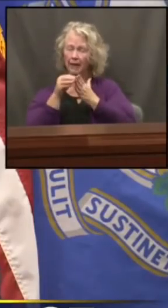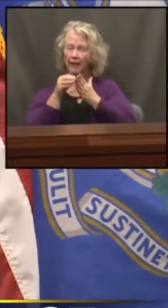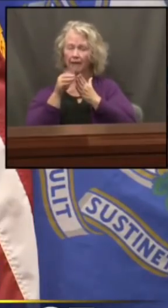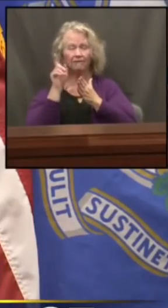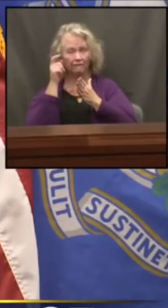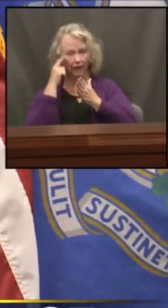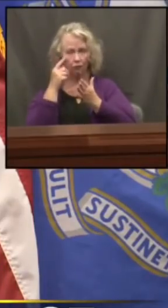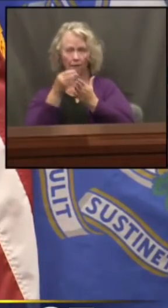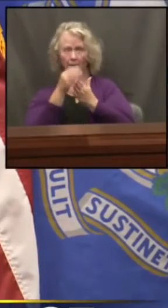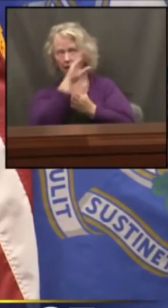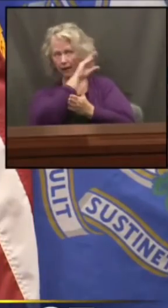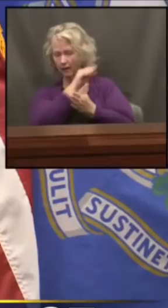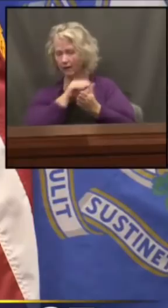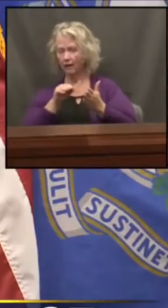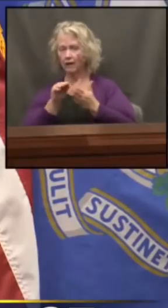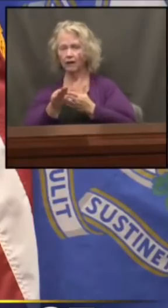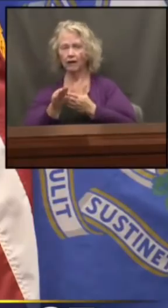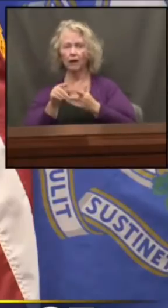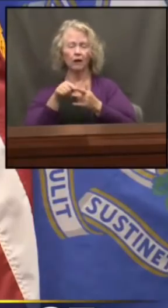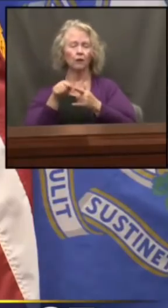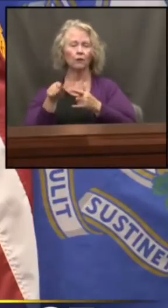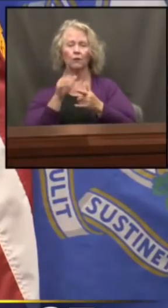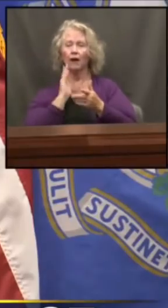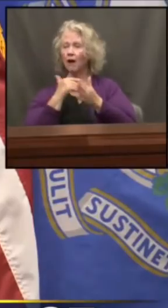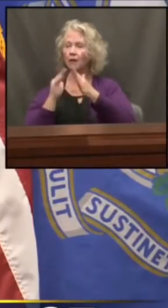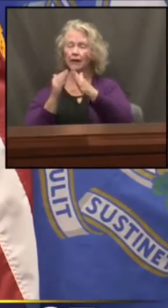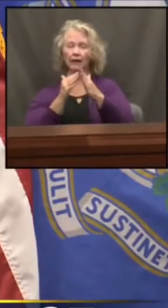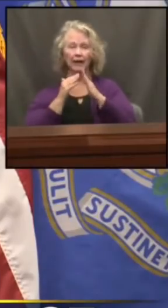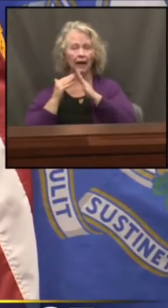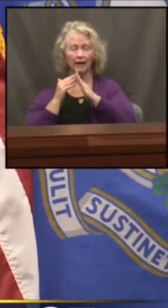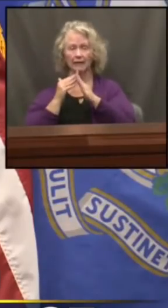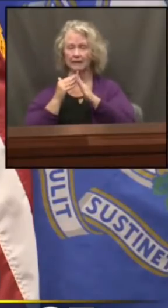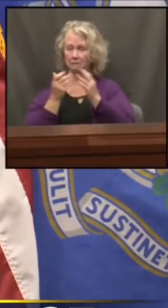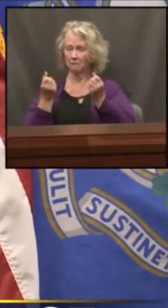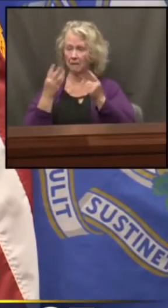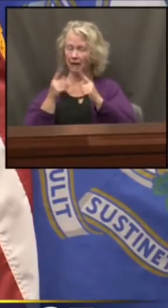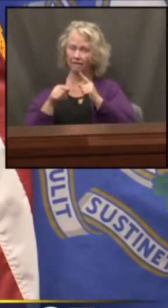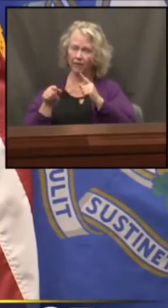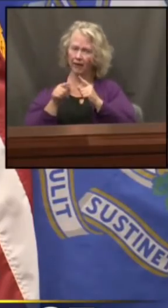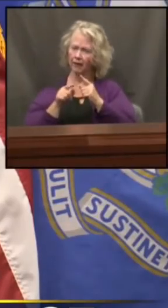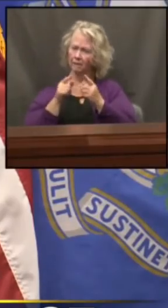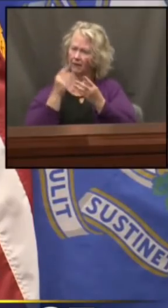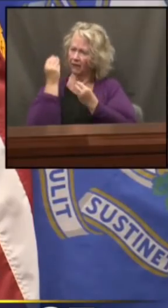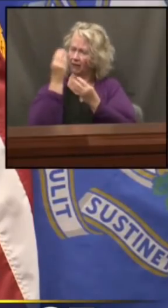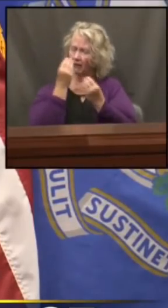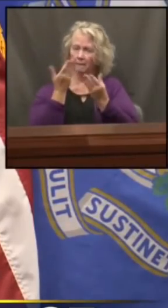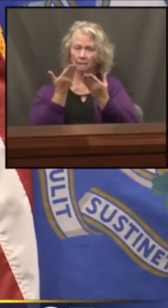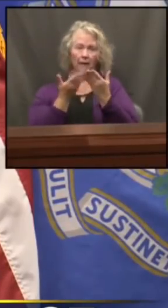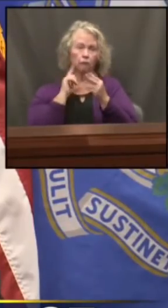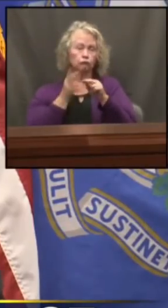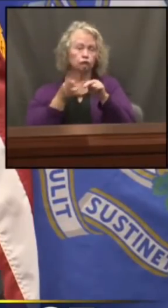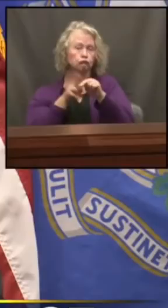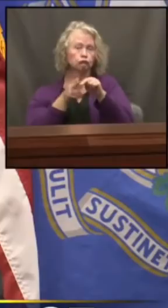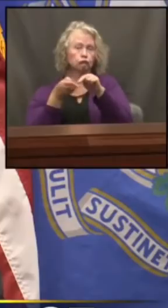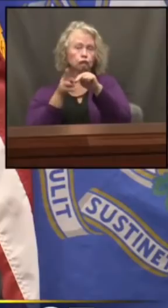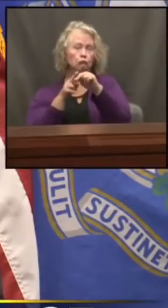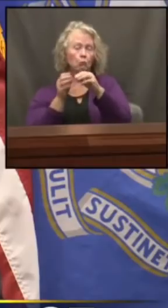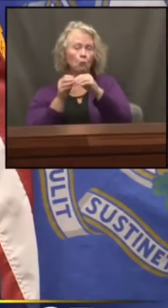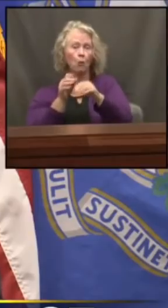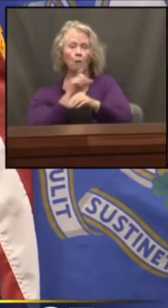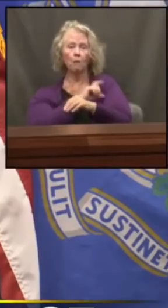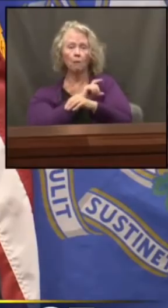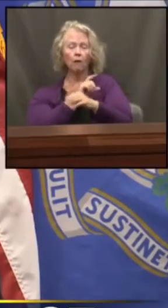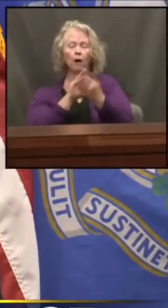money primarily, to our towns and municipalities. And I would think that many of them would think about adding to their police forces and get more